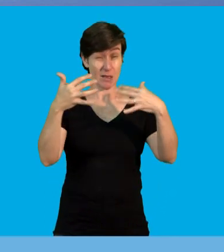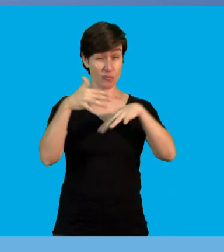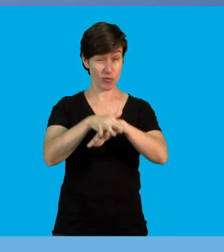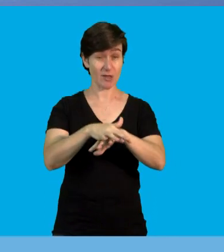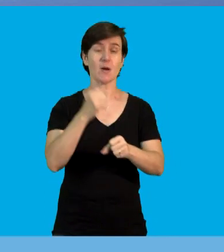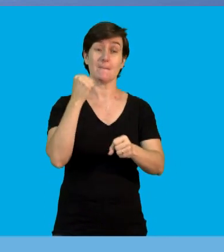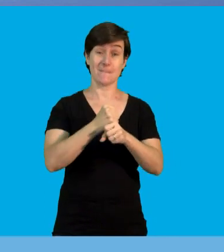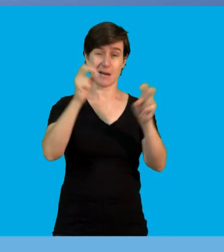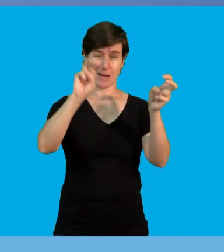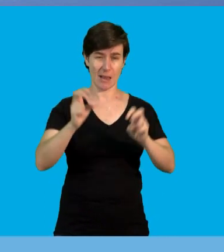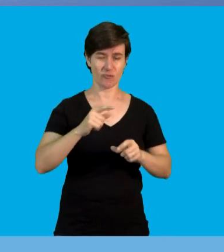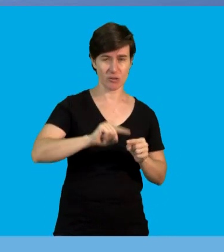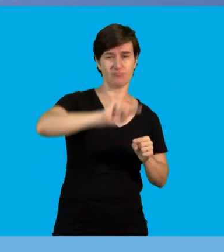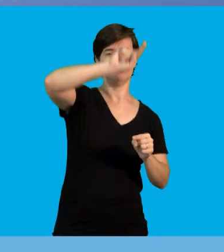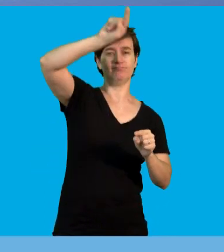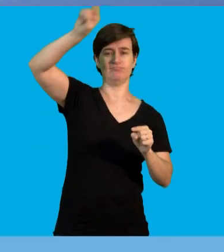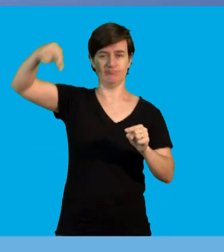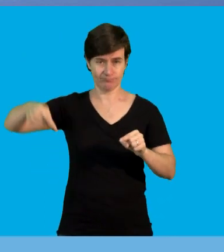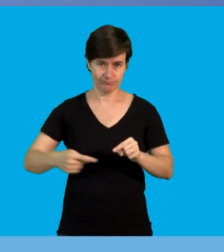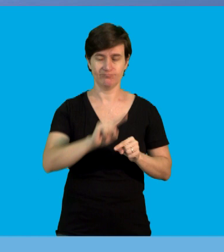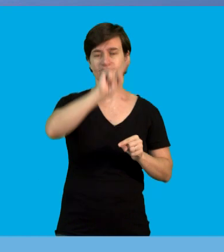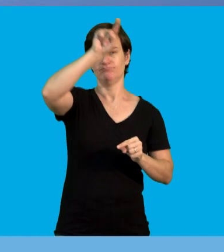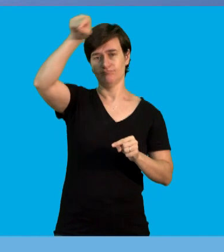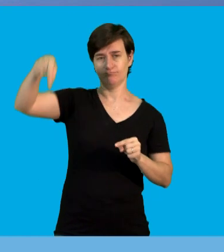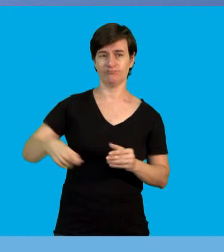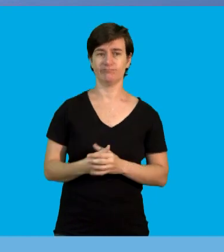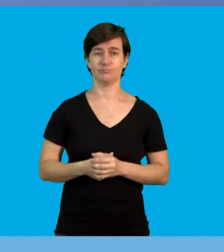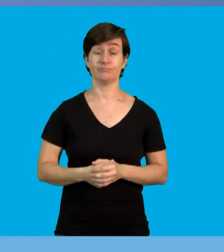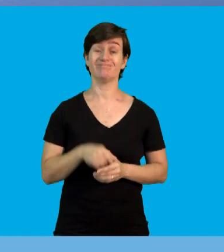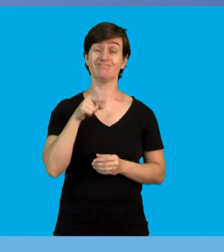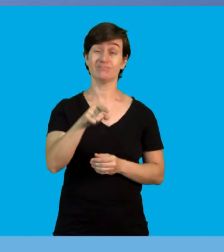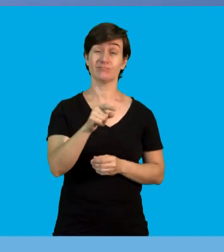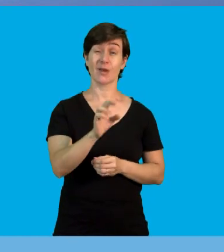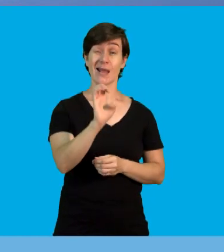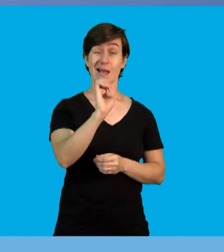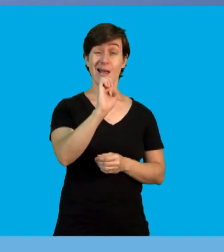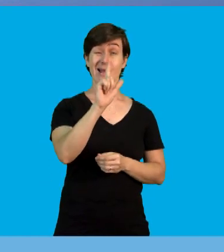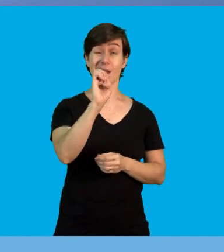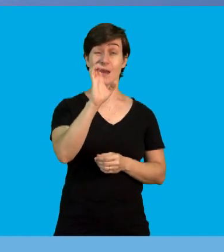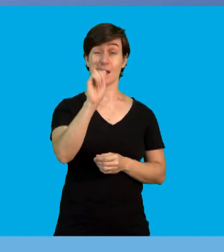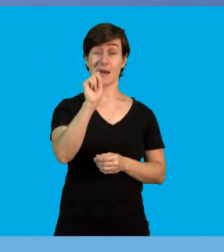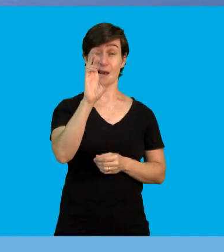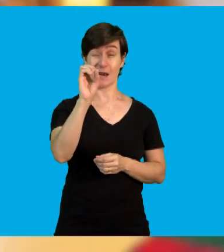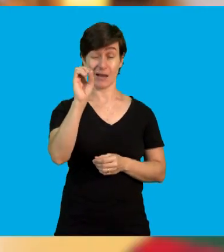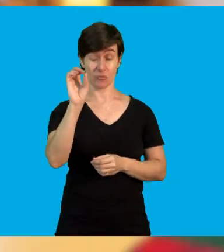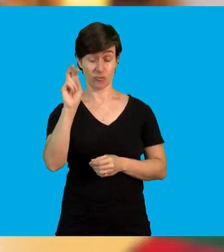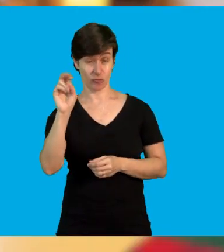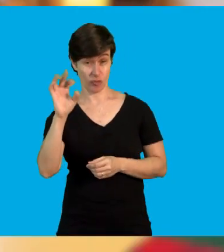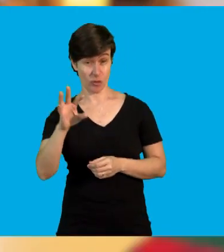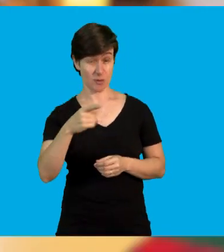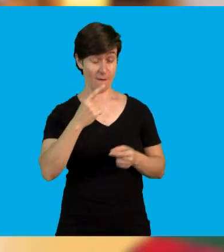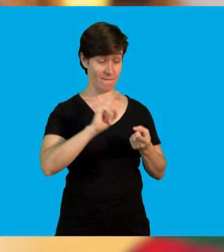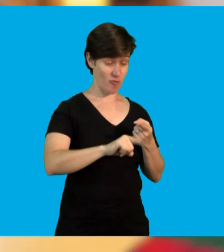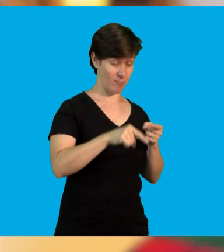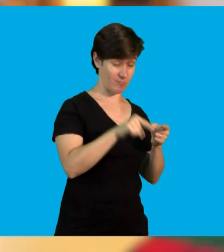electricity by means of an external circuit. So what we are saying that the electrons are going to be moving from one